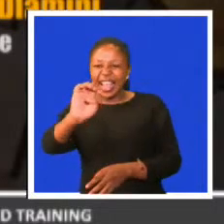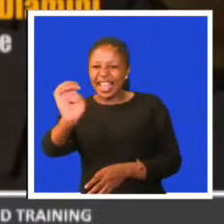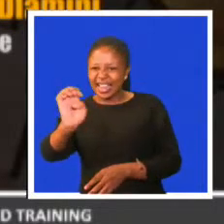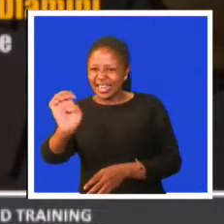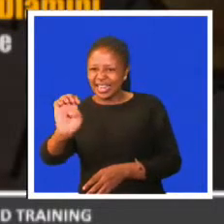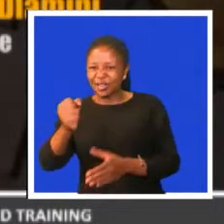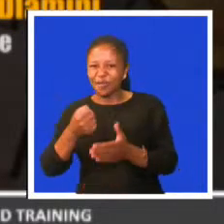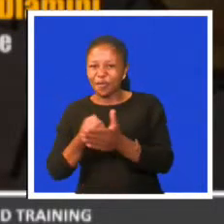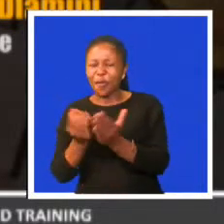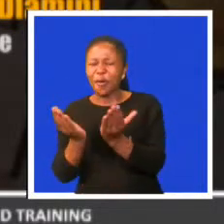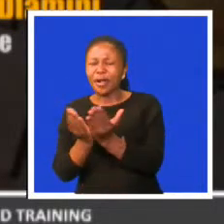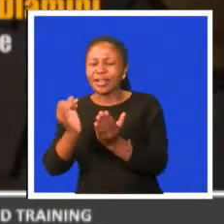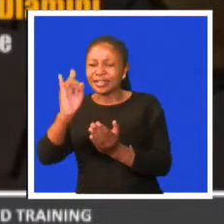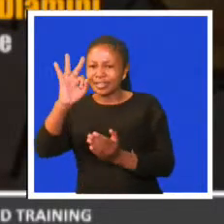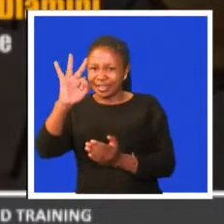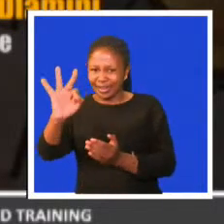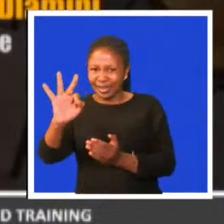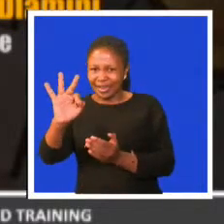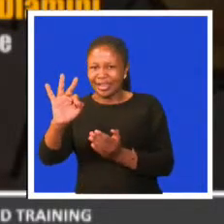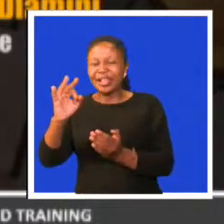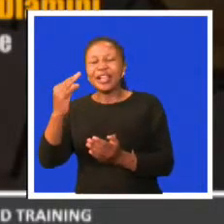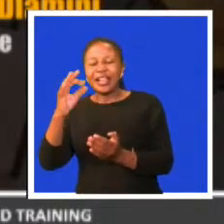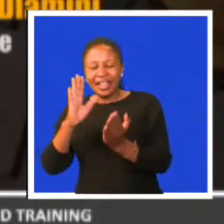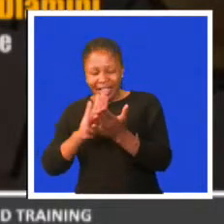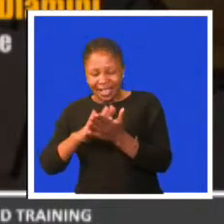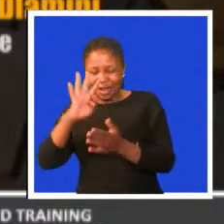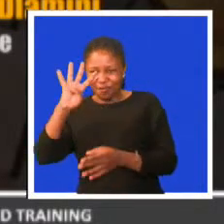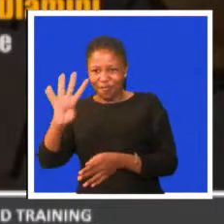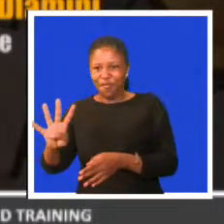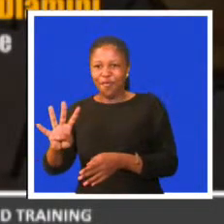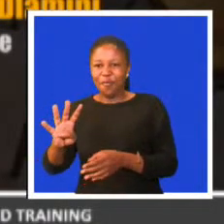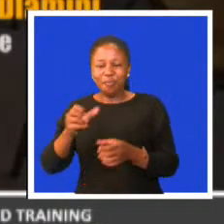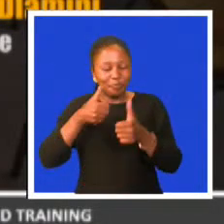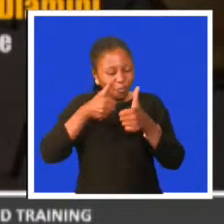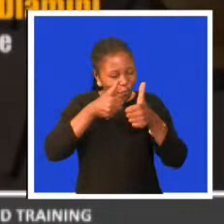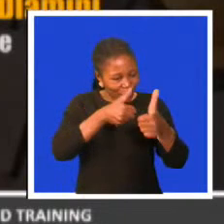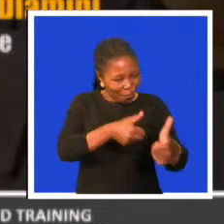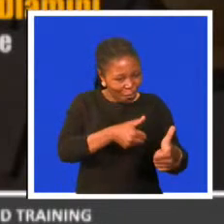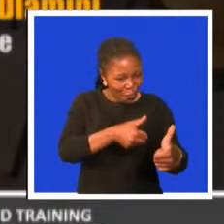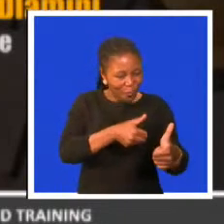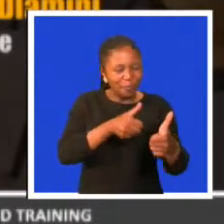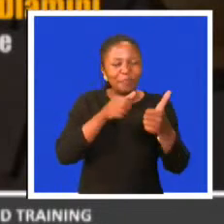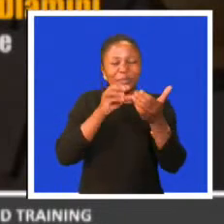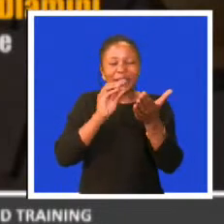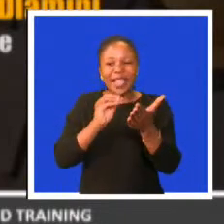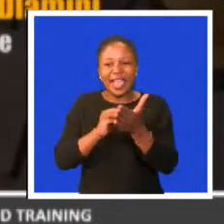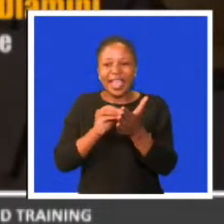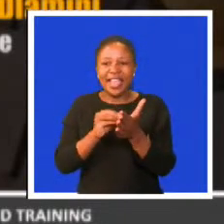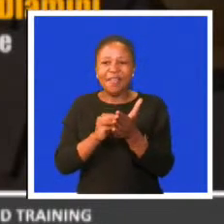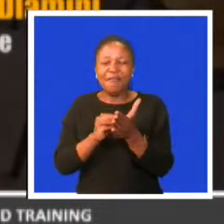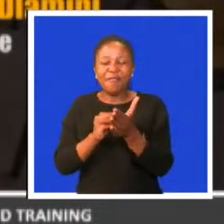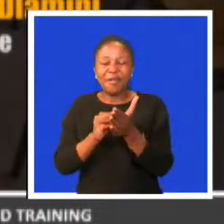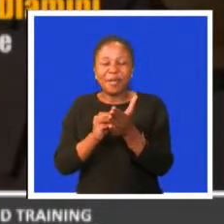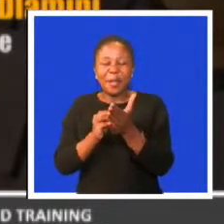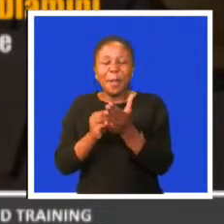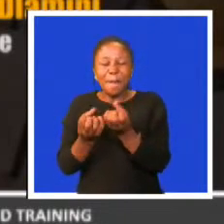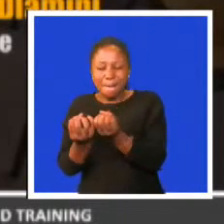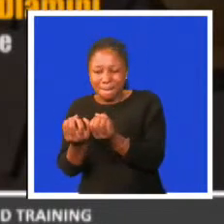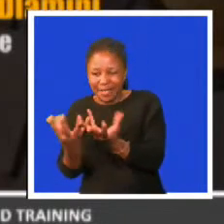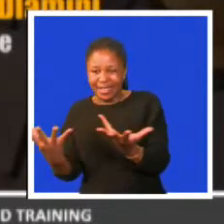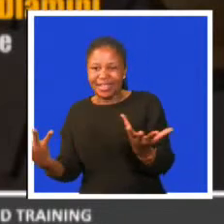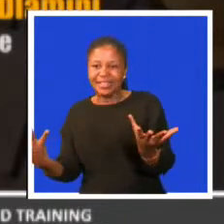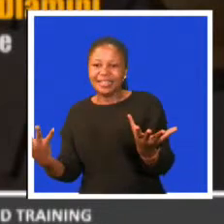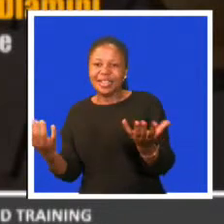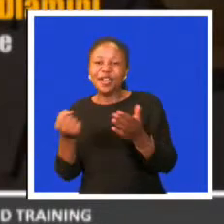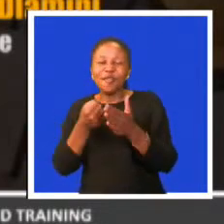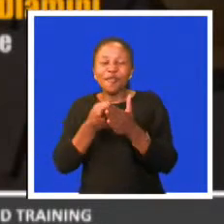for grade 3 and grade 4. From 3 p.m. until 3:30 p.m., we have mathematics